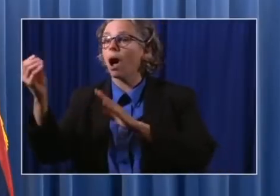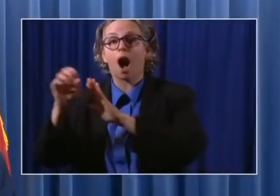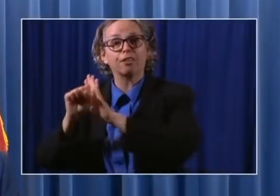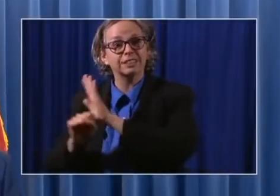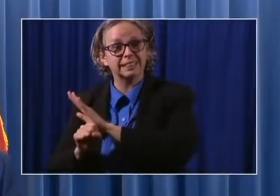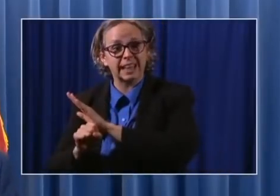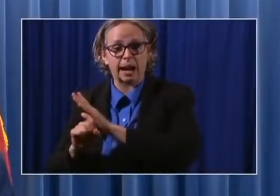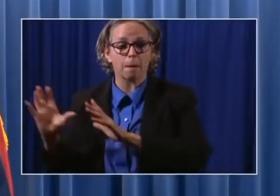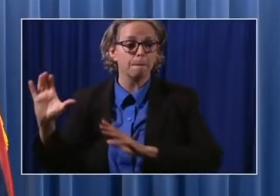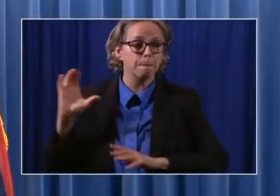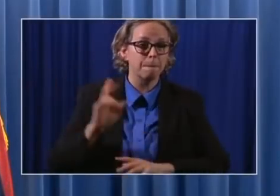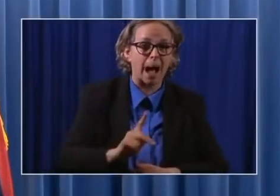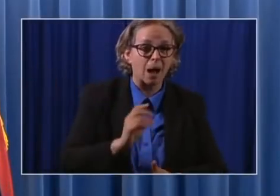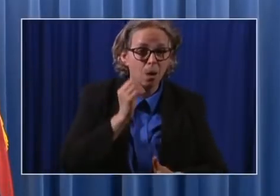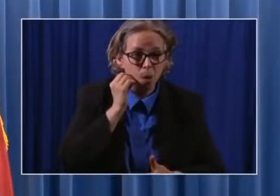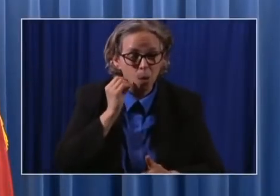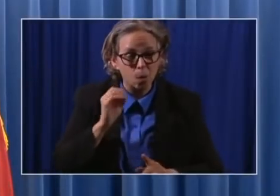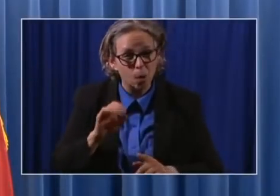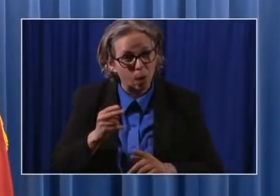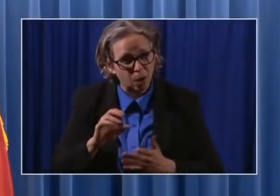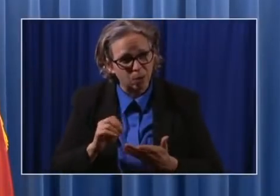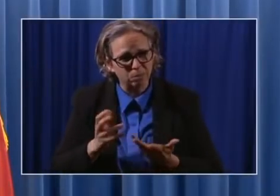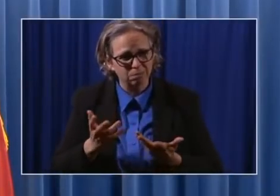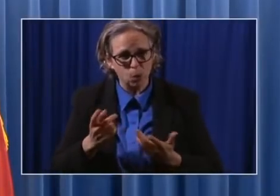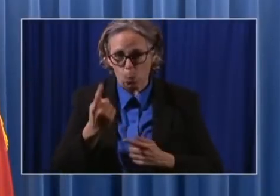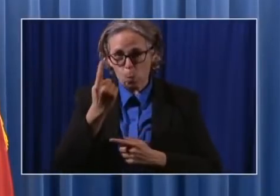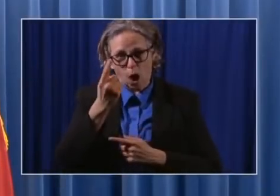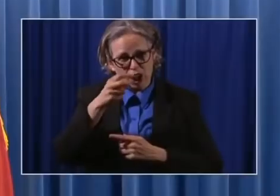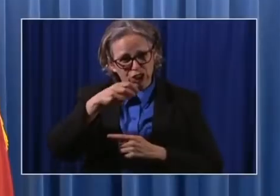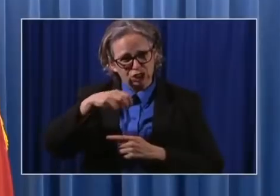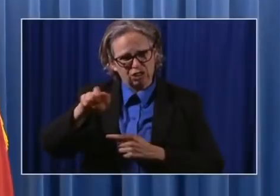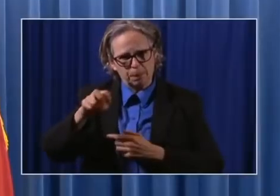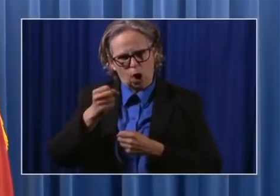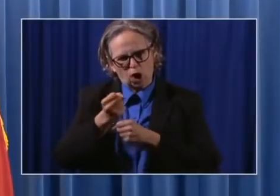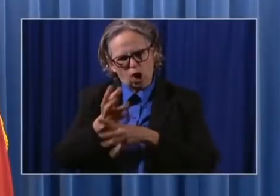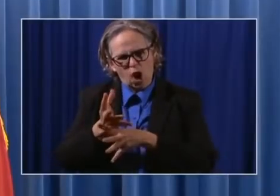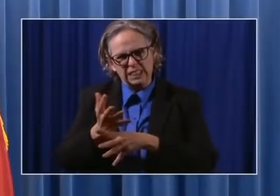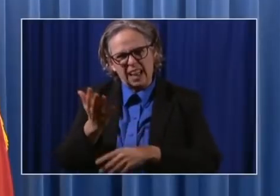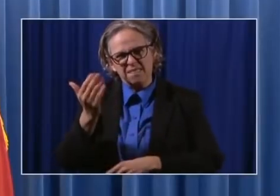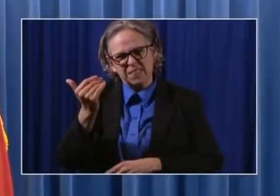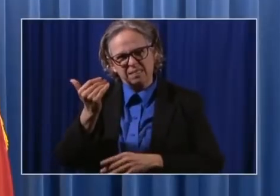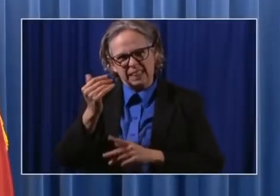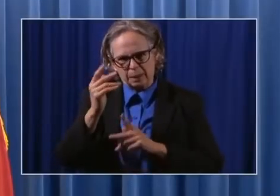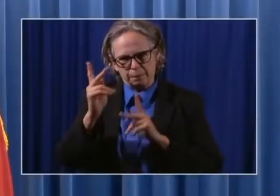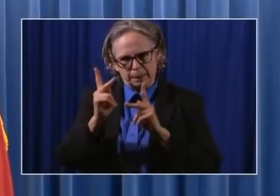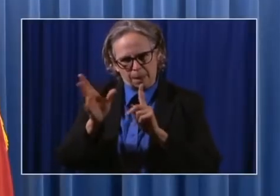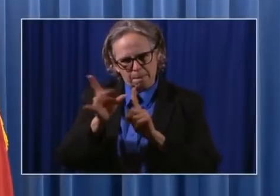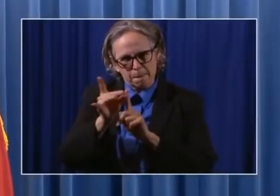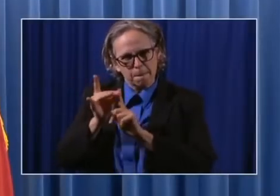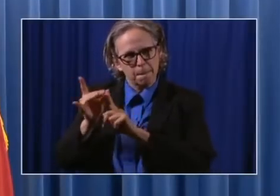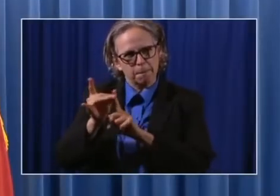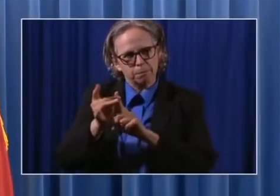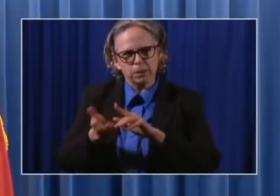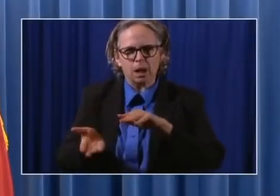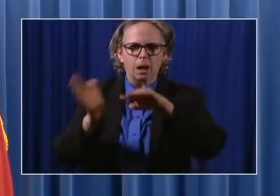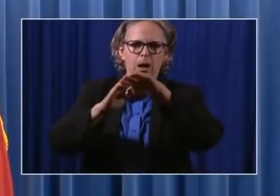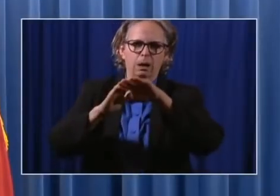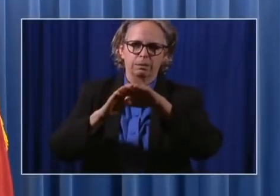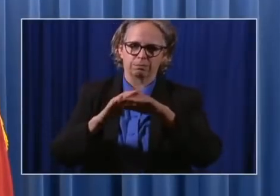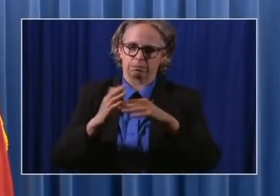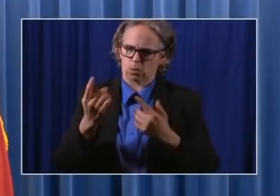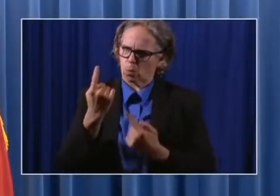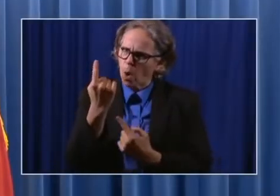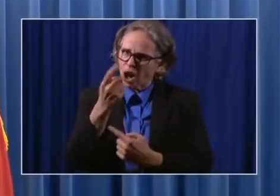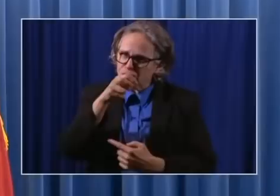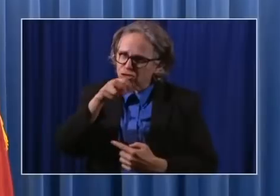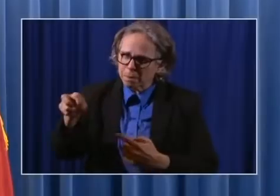resulted in 15 cases that health officials now know about. Friends and family pool